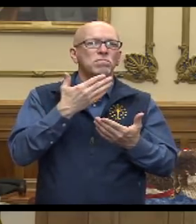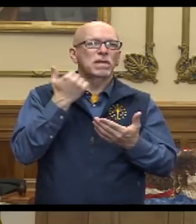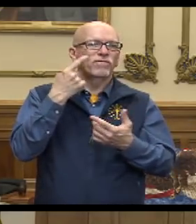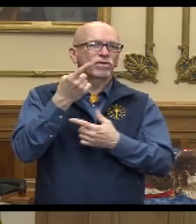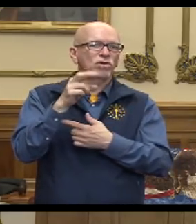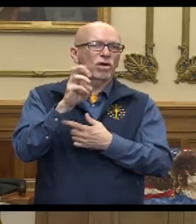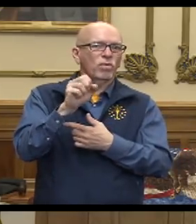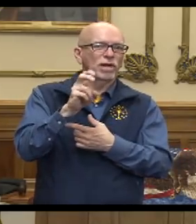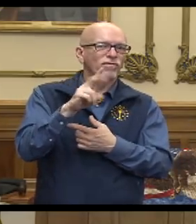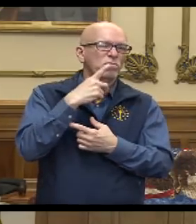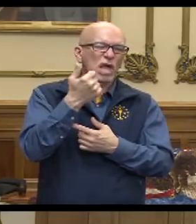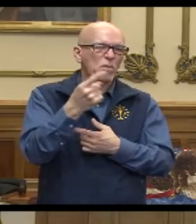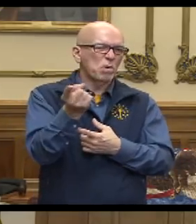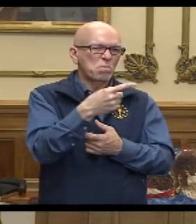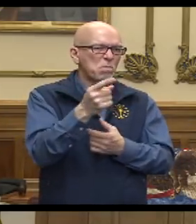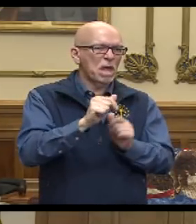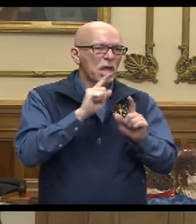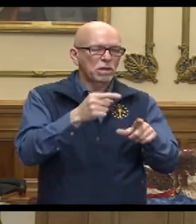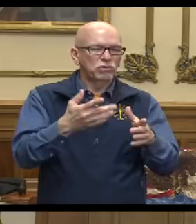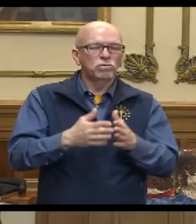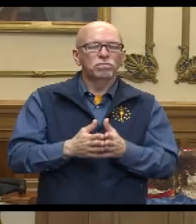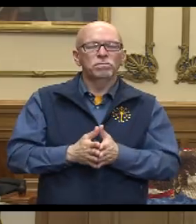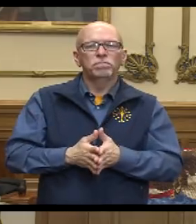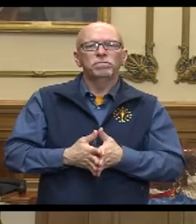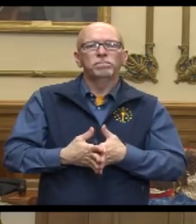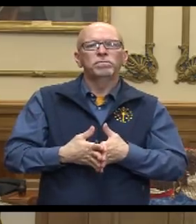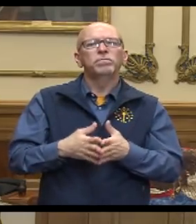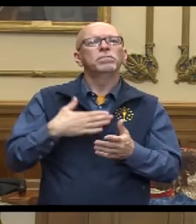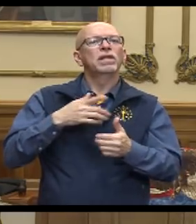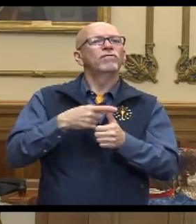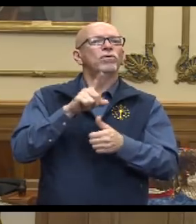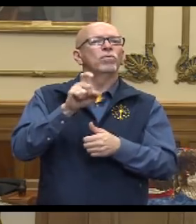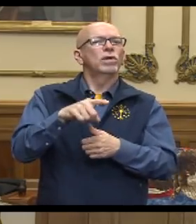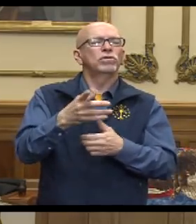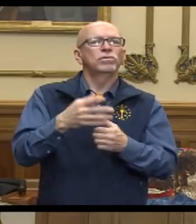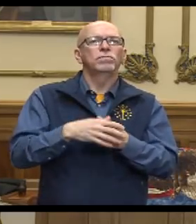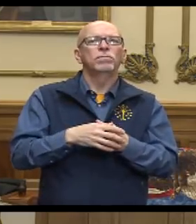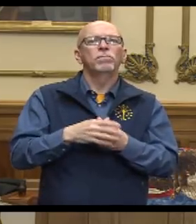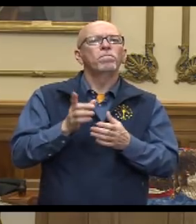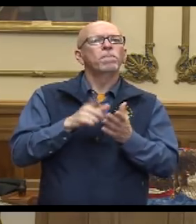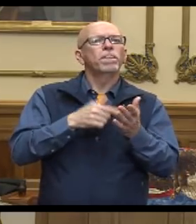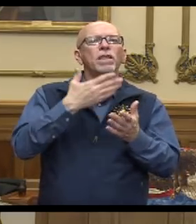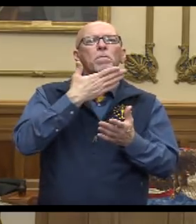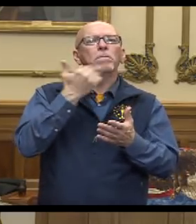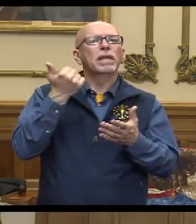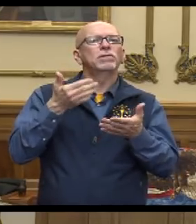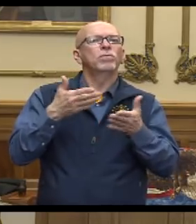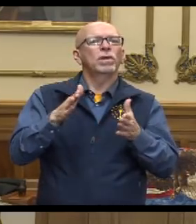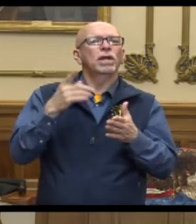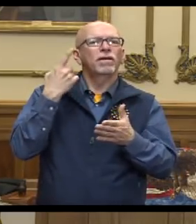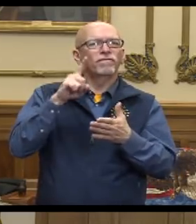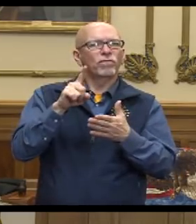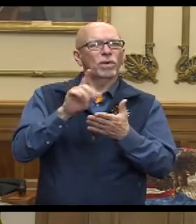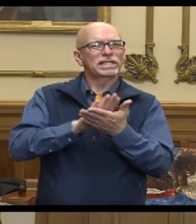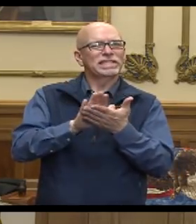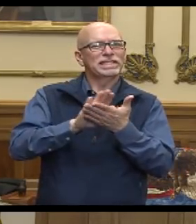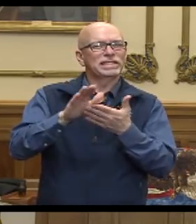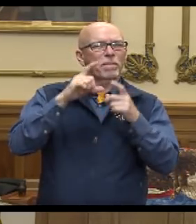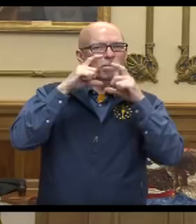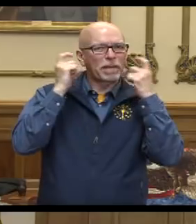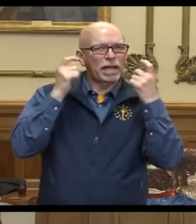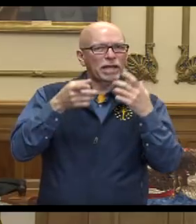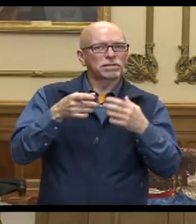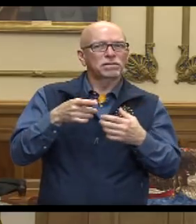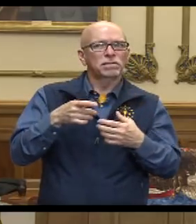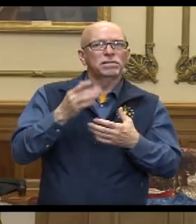Weaver, but anybody's welcome to answer. So my first question is just, what's the best method of sanitizing these masks, since